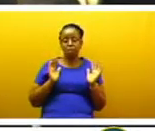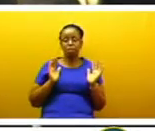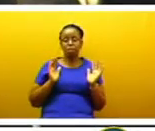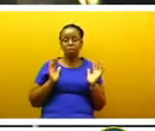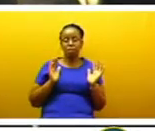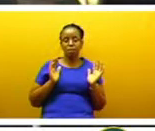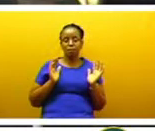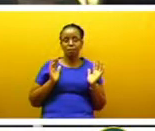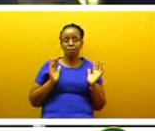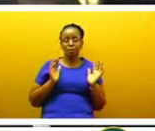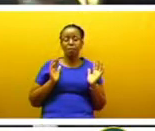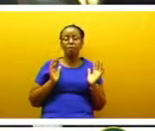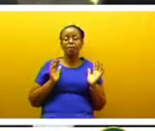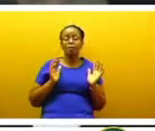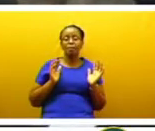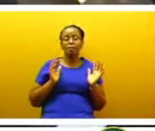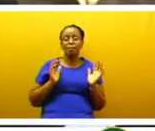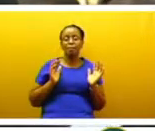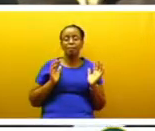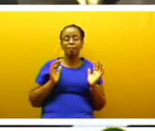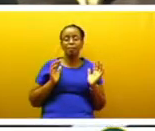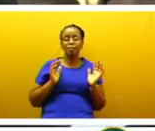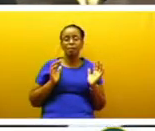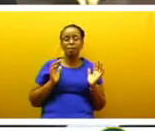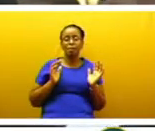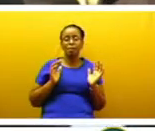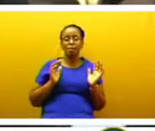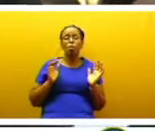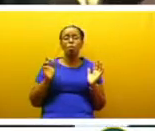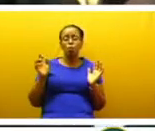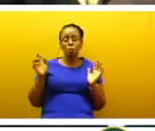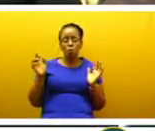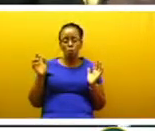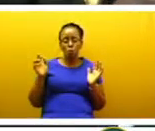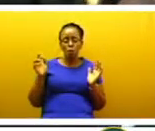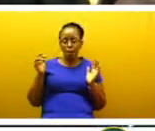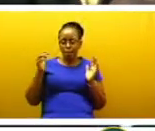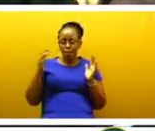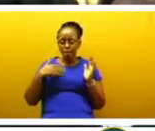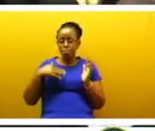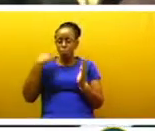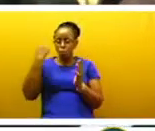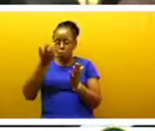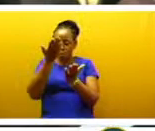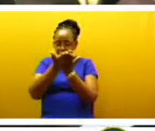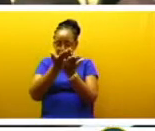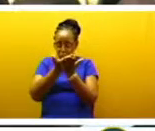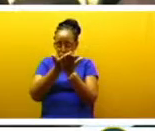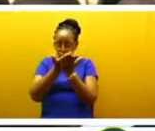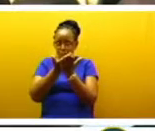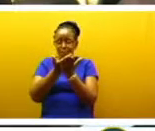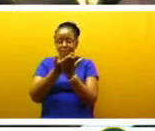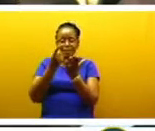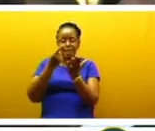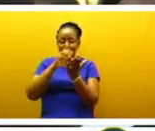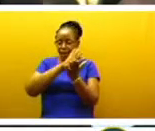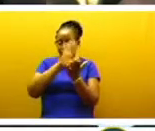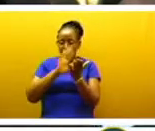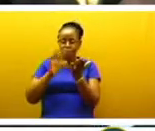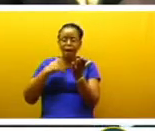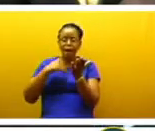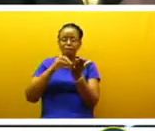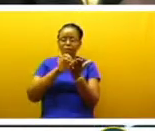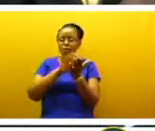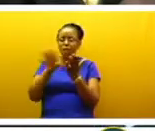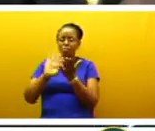and the petitioners did not ask the petition to be struck out. Instead, they